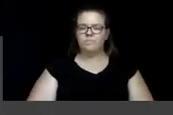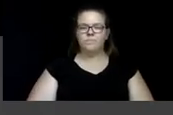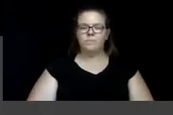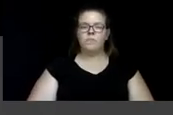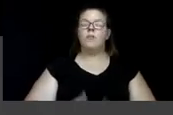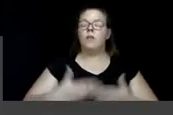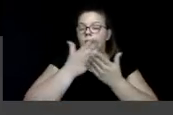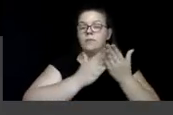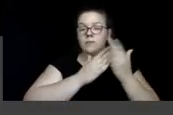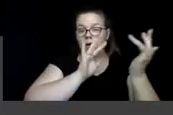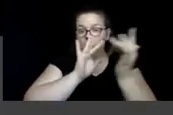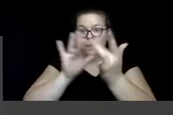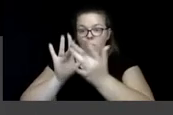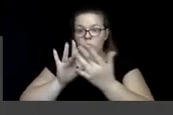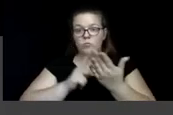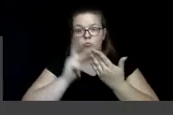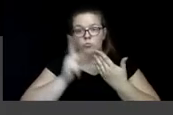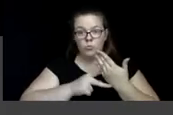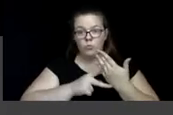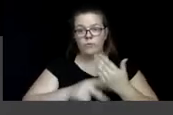some outreach programs,